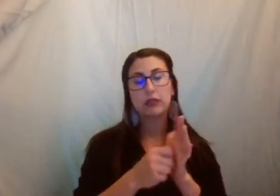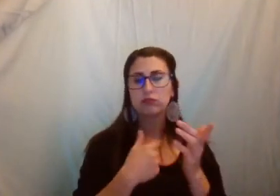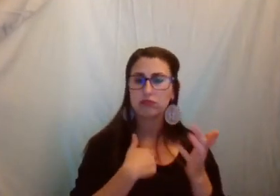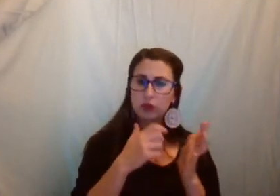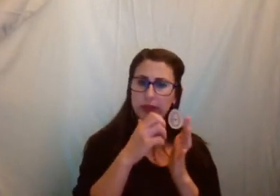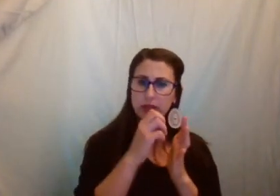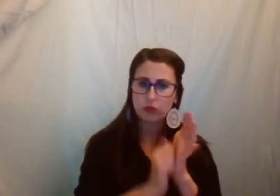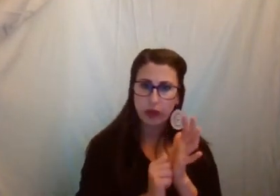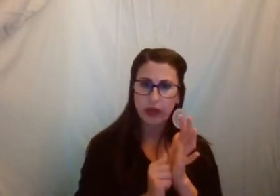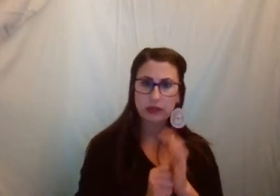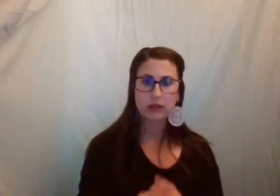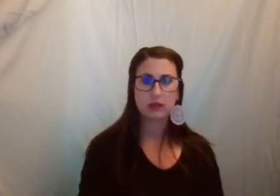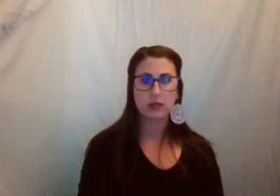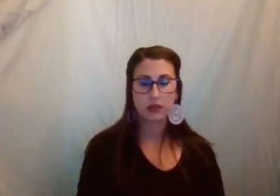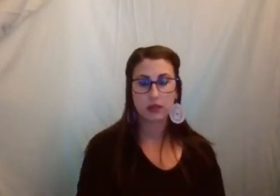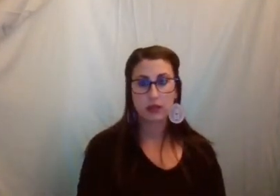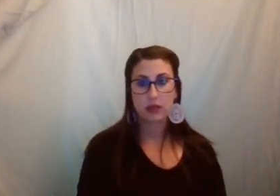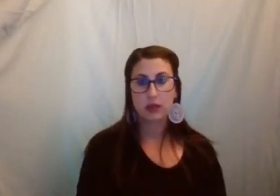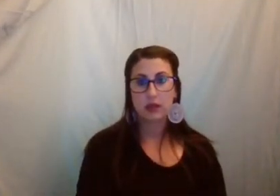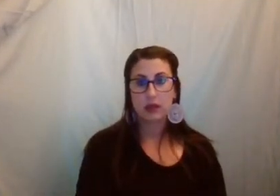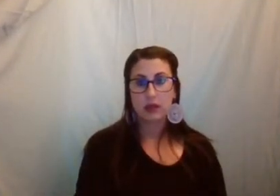to subtract.